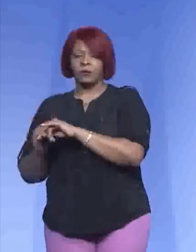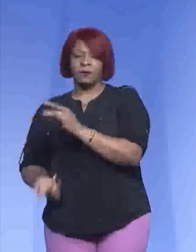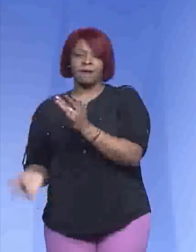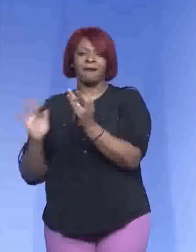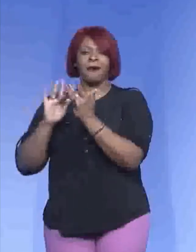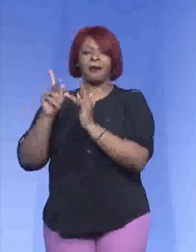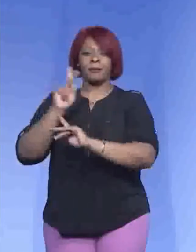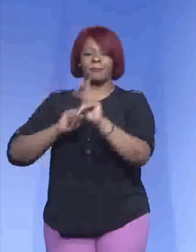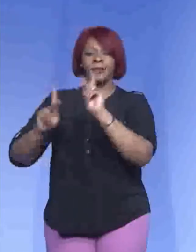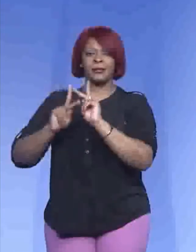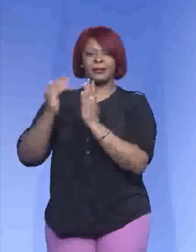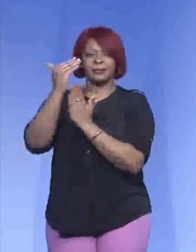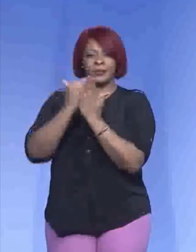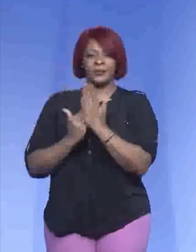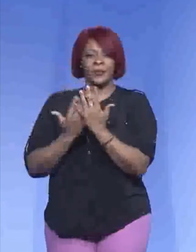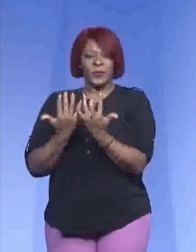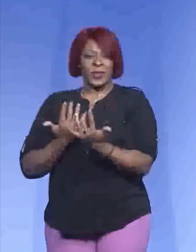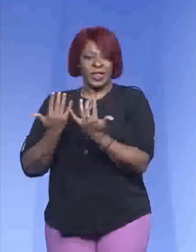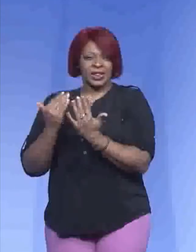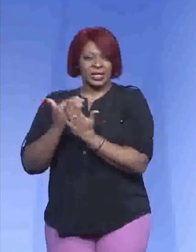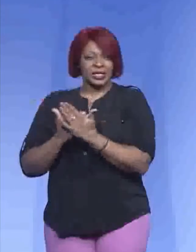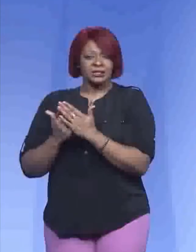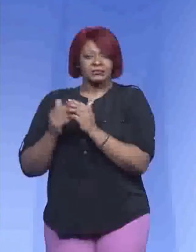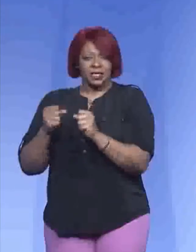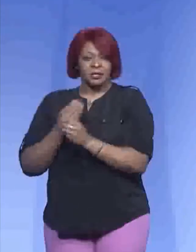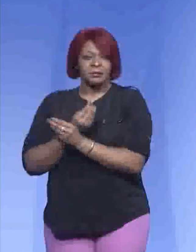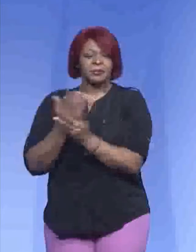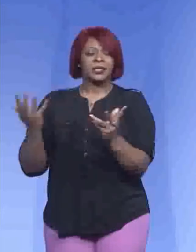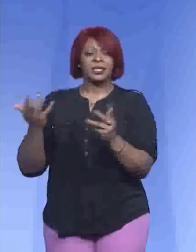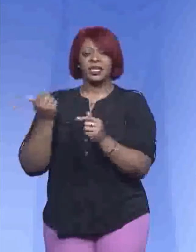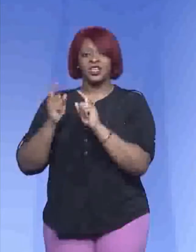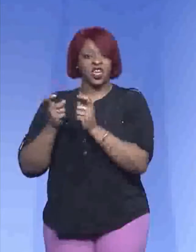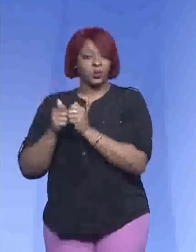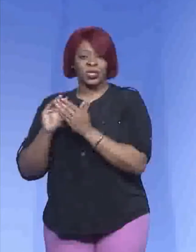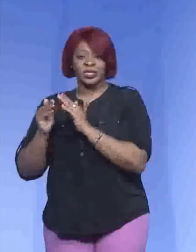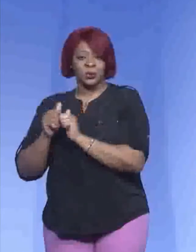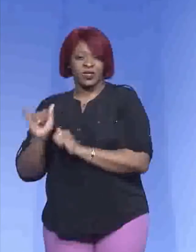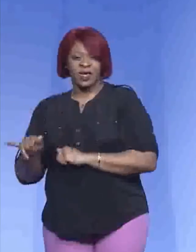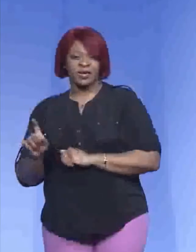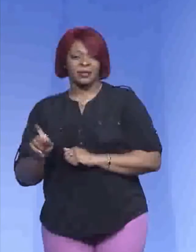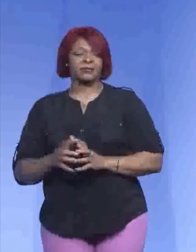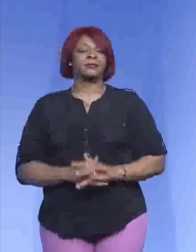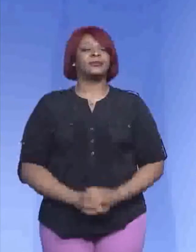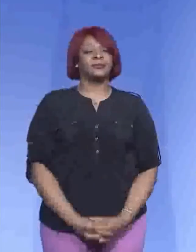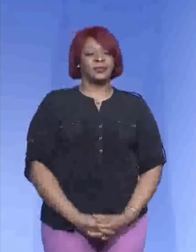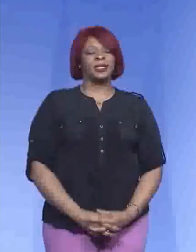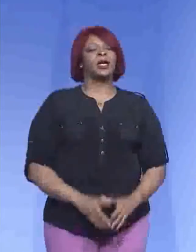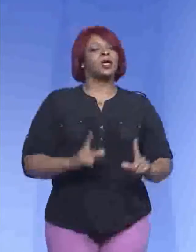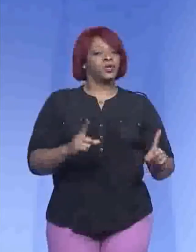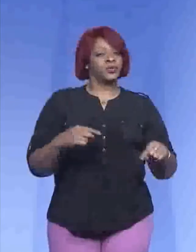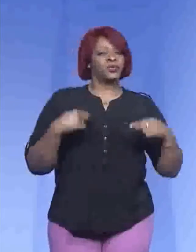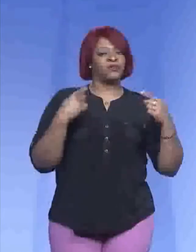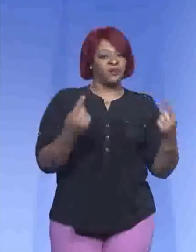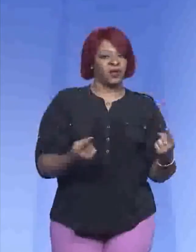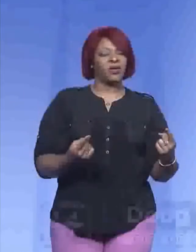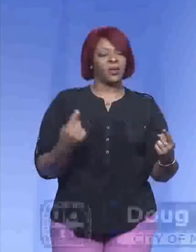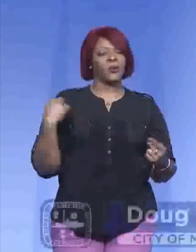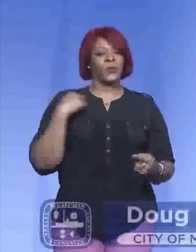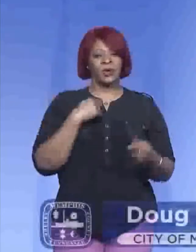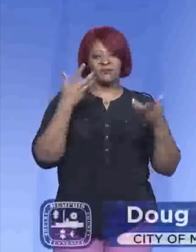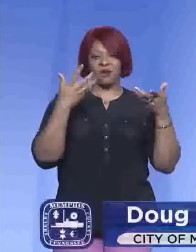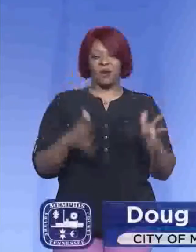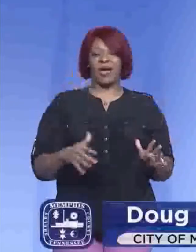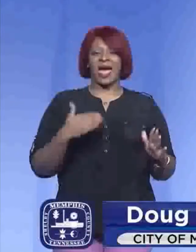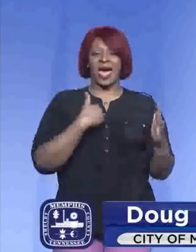they can be administered? Has any changes with the city on that? So, yes, so far I believe that we had already